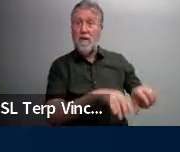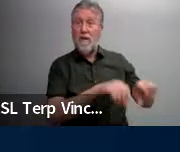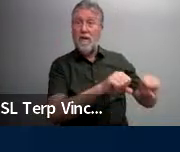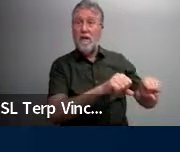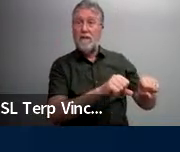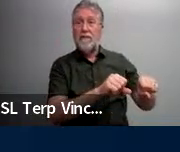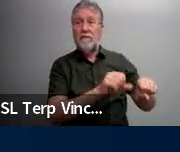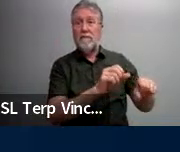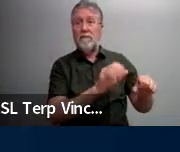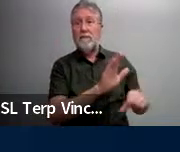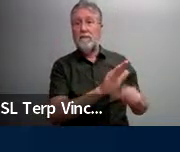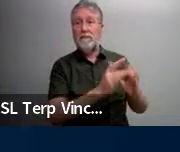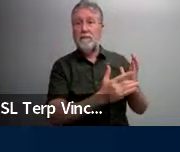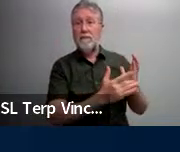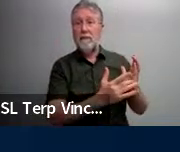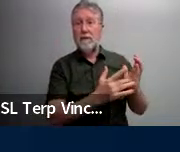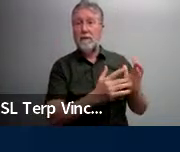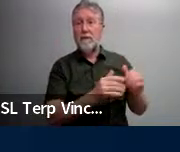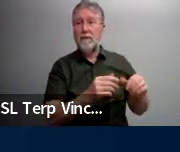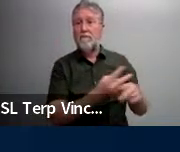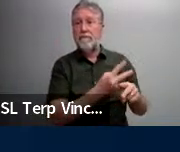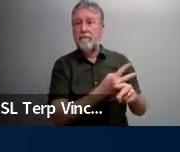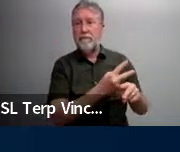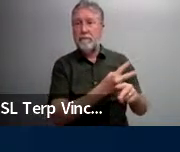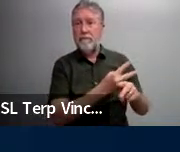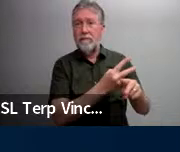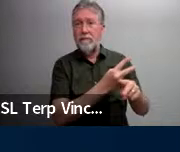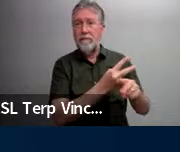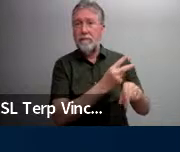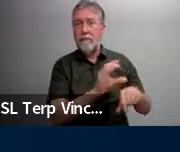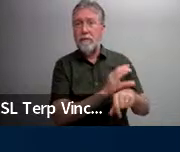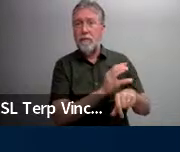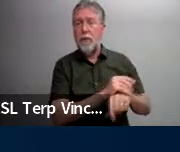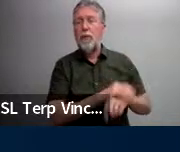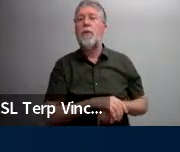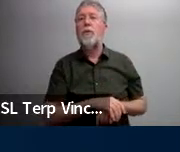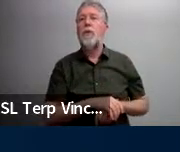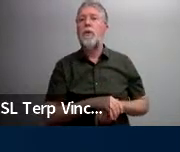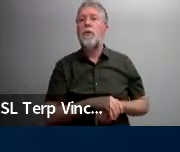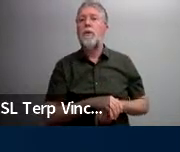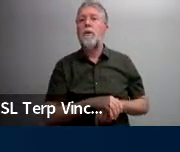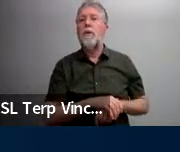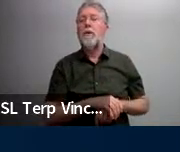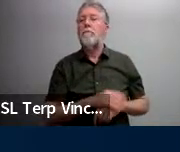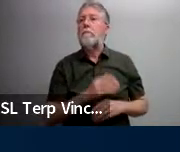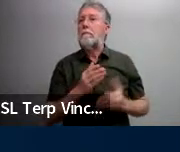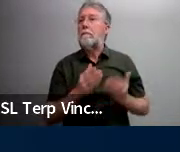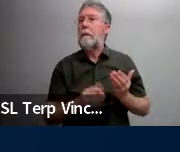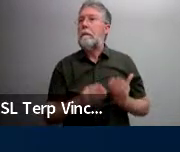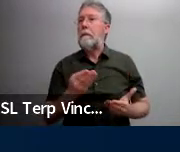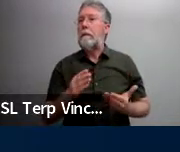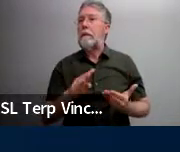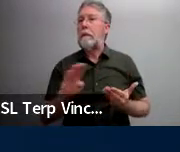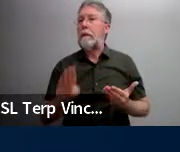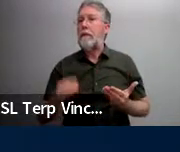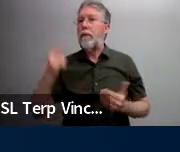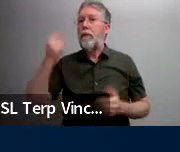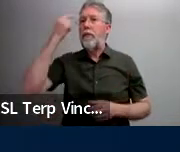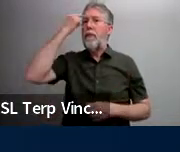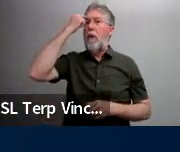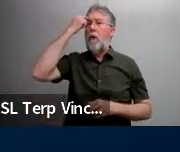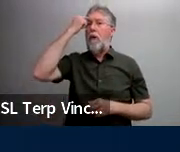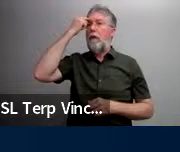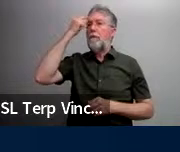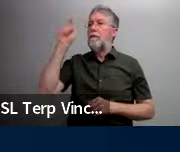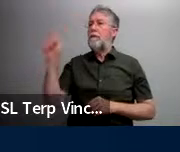do so, they may not have been thinking about the